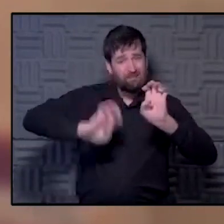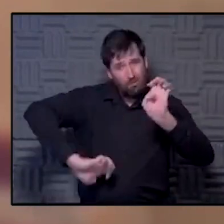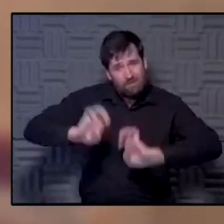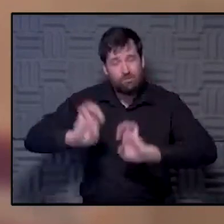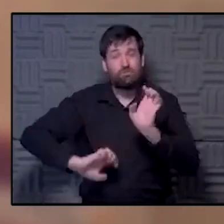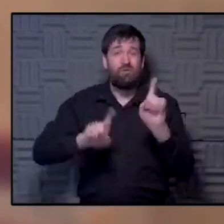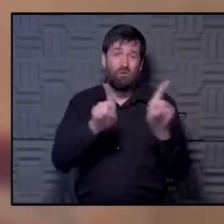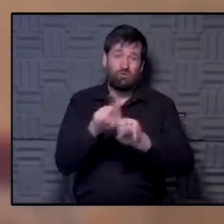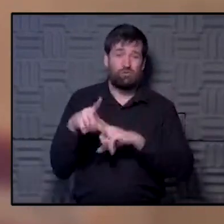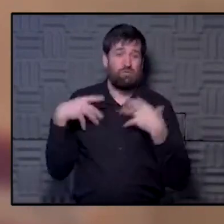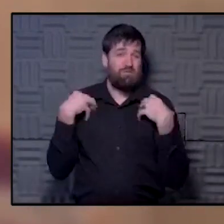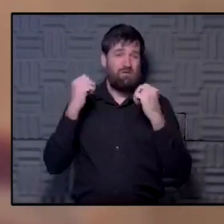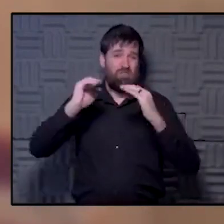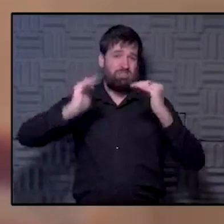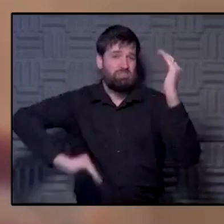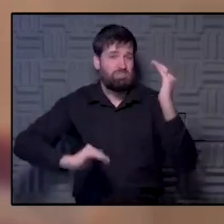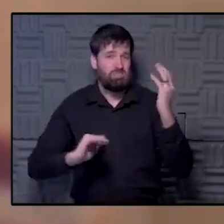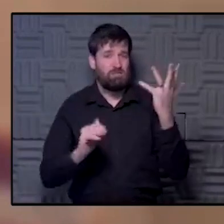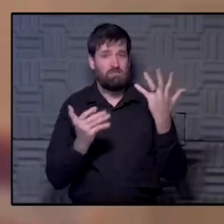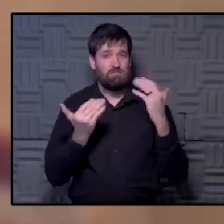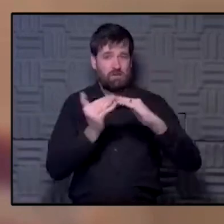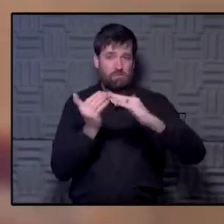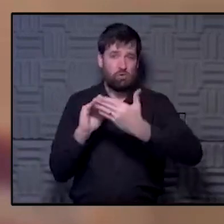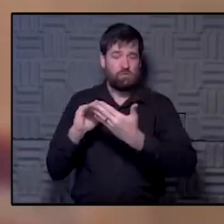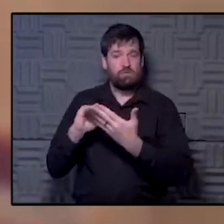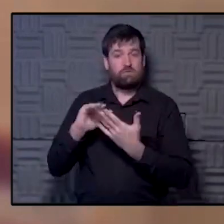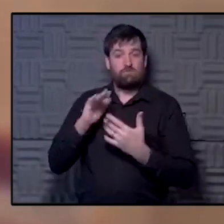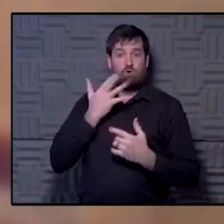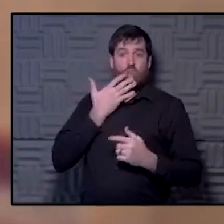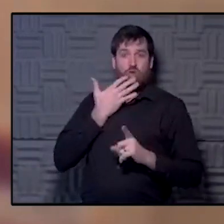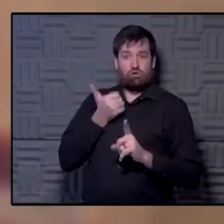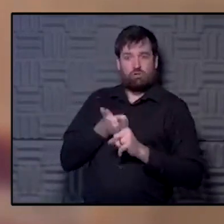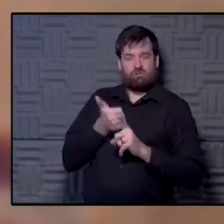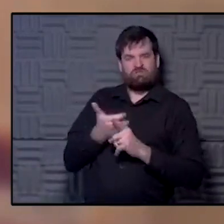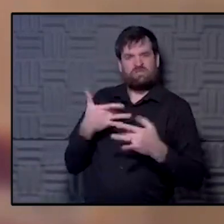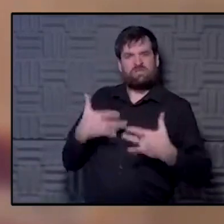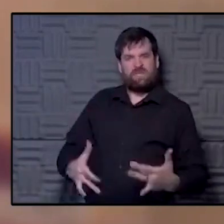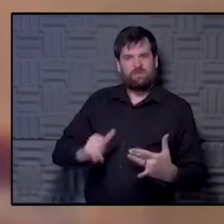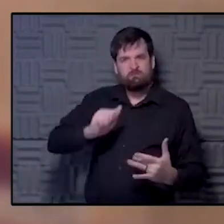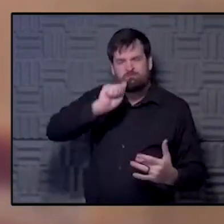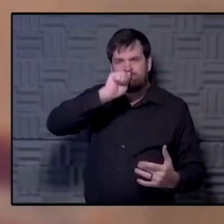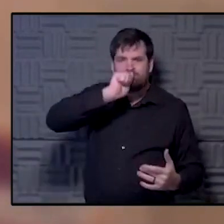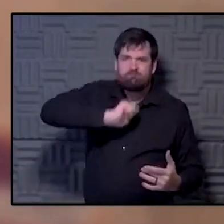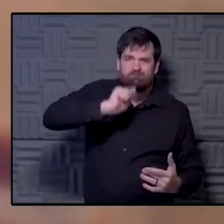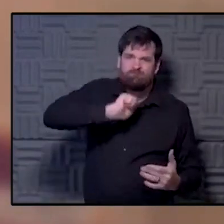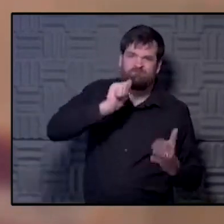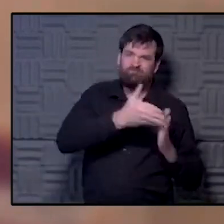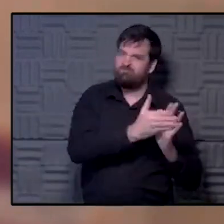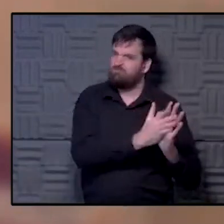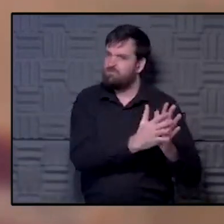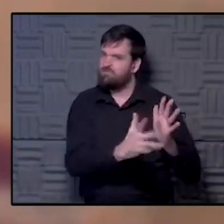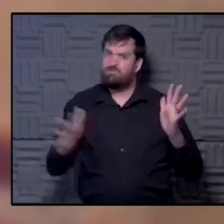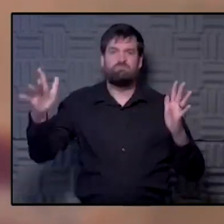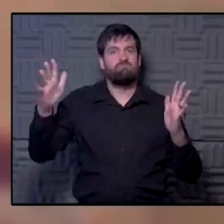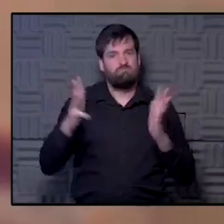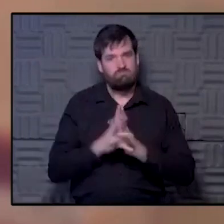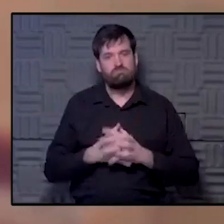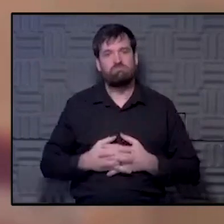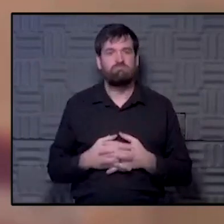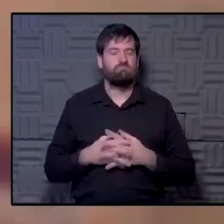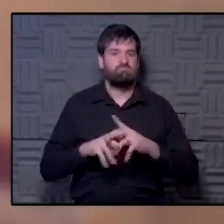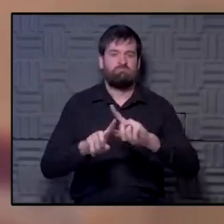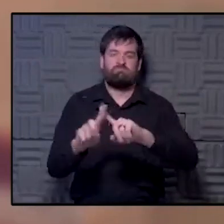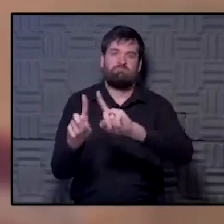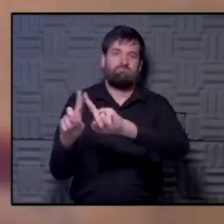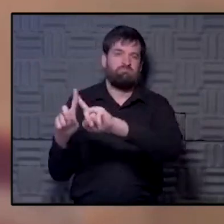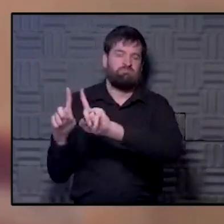health inequities that communities of color tend to suffer from across the board in all different